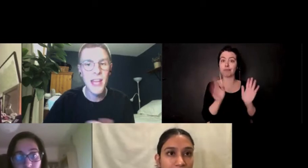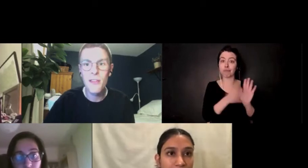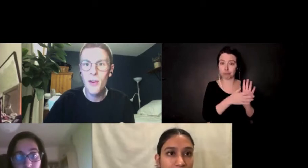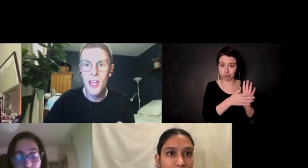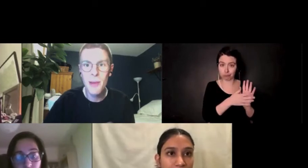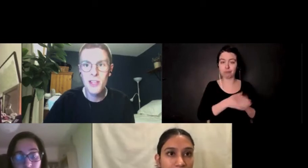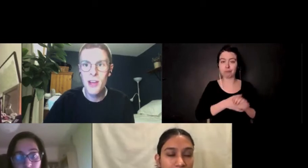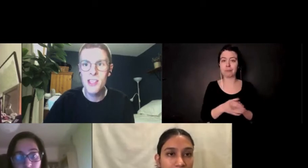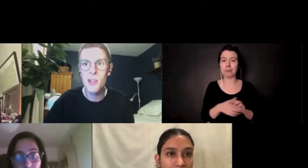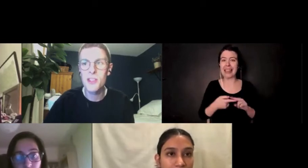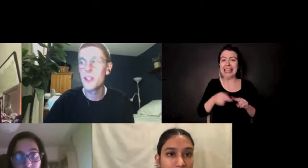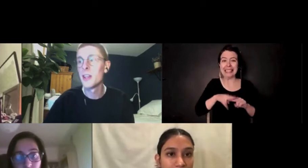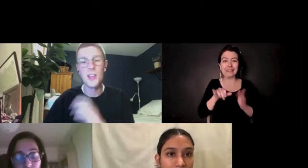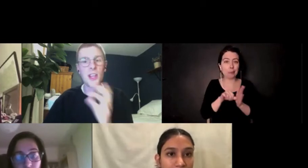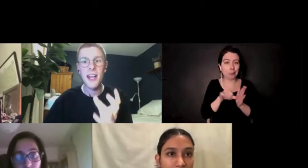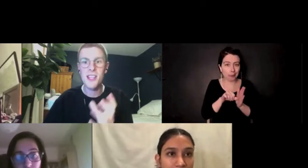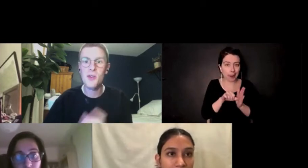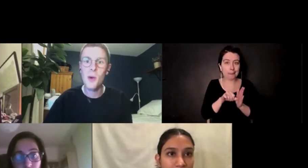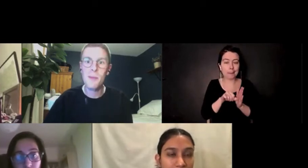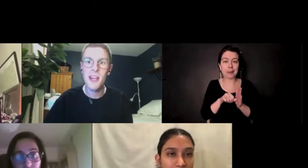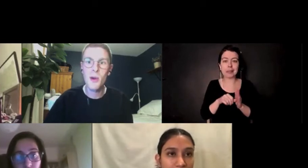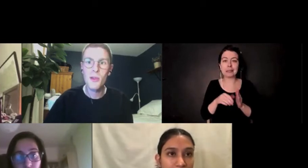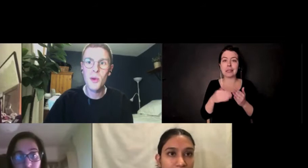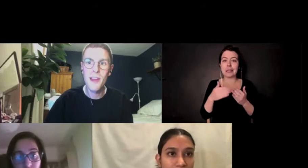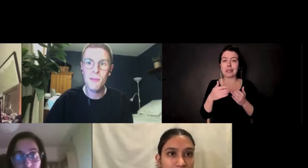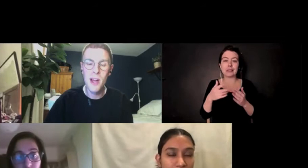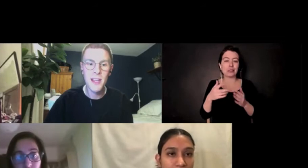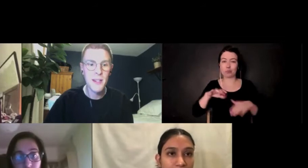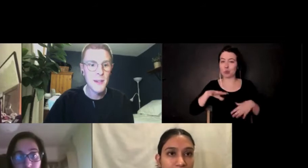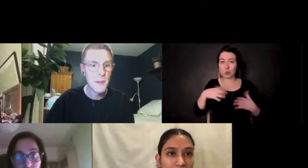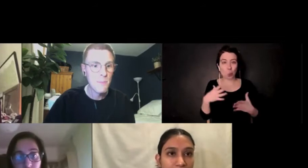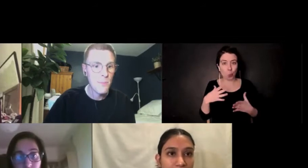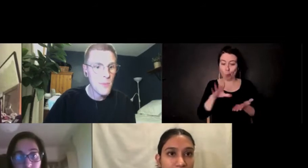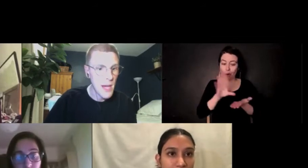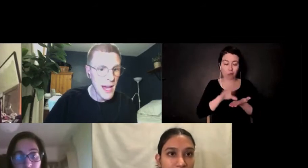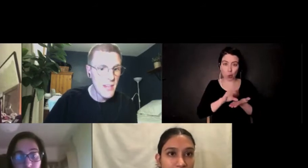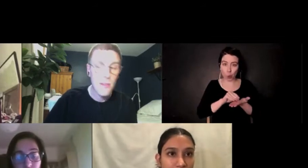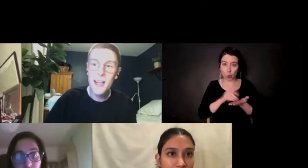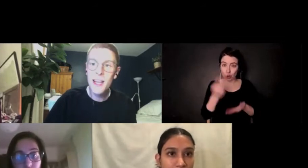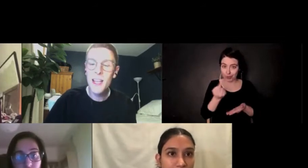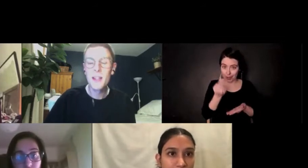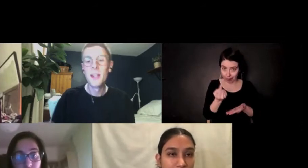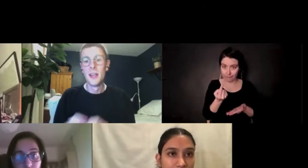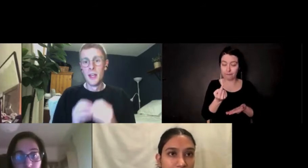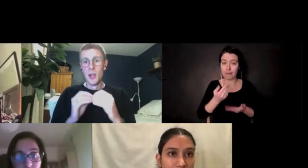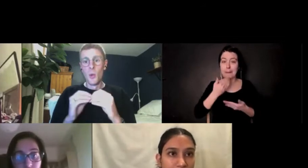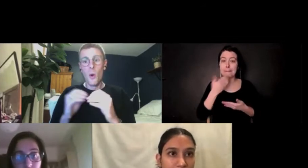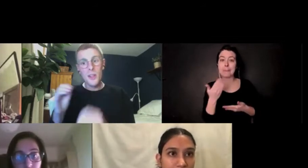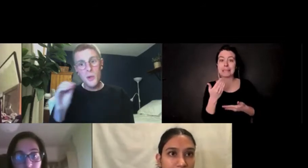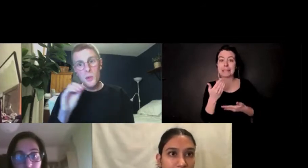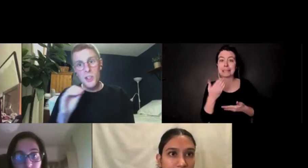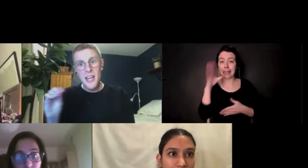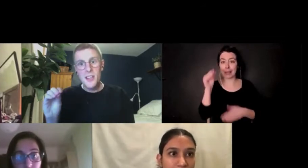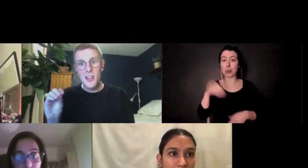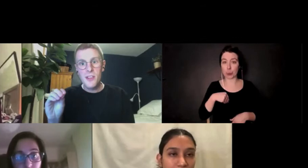just the info email address, which you can access through our website or through Eventbrite. And finally, what we'll